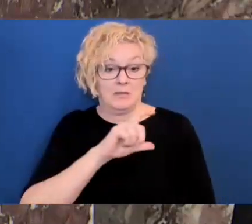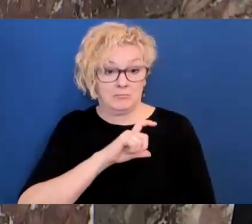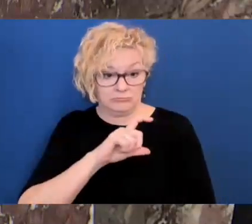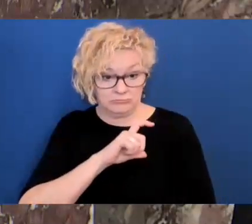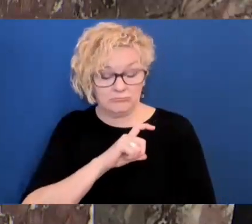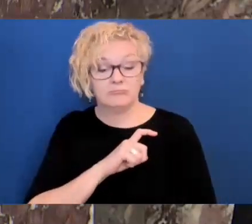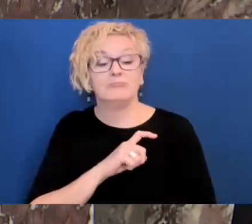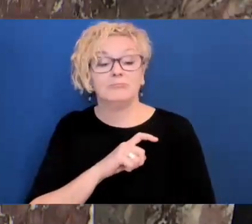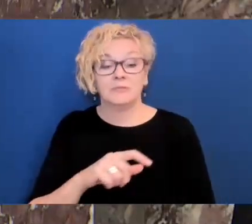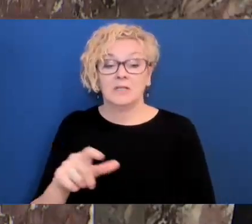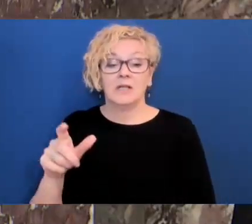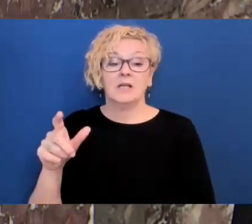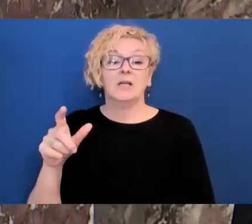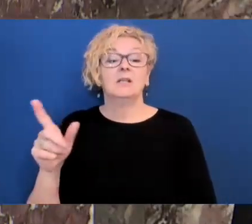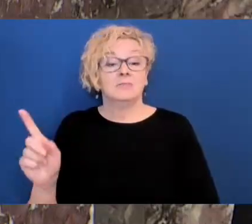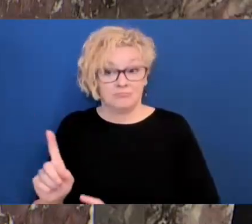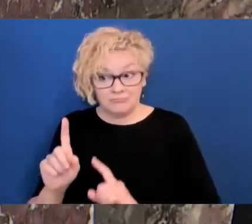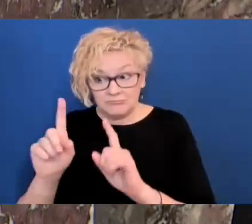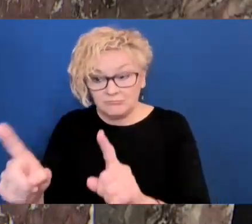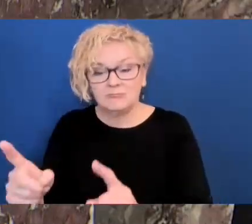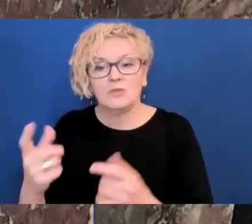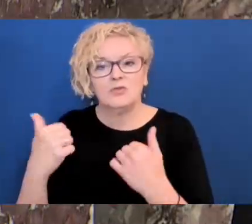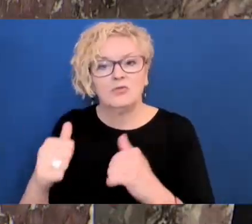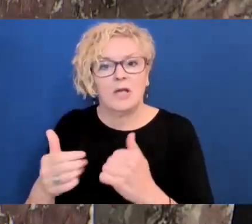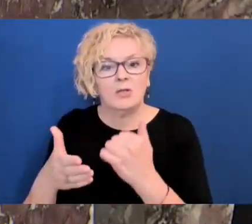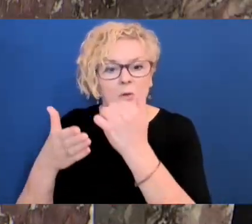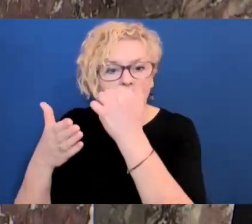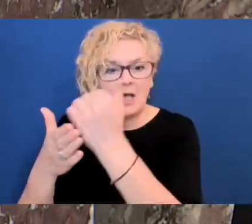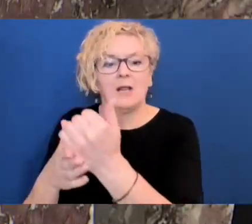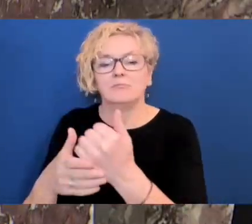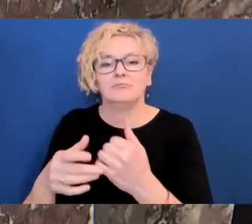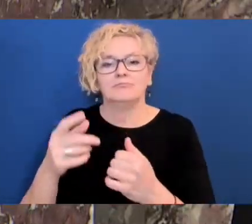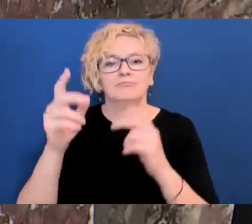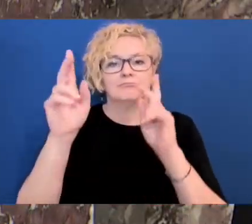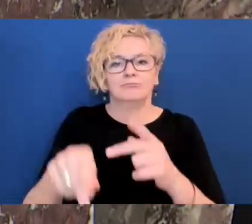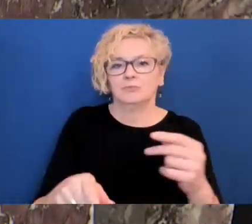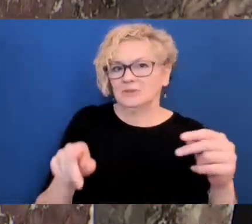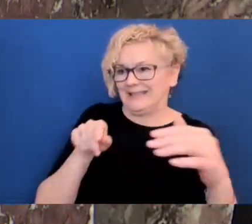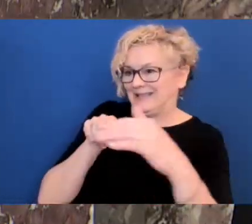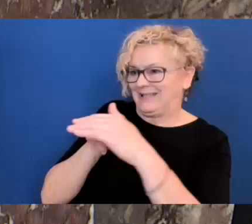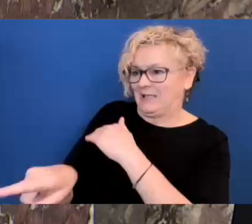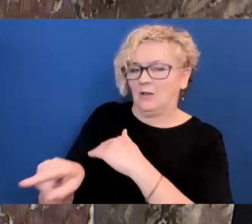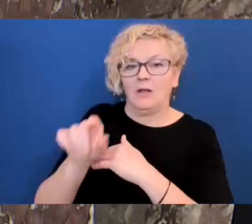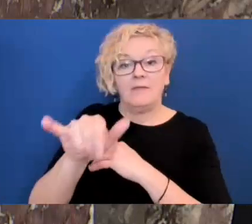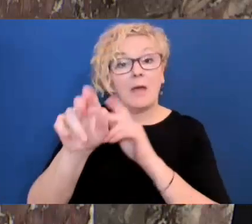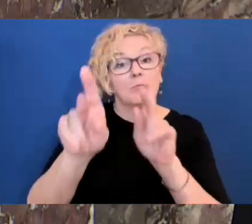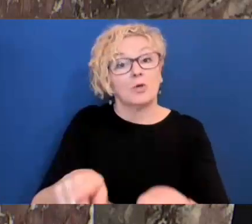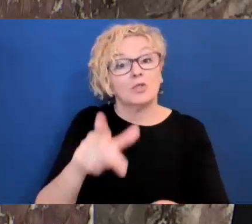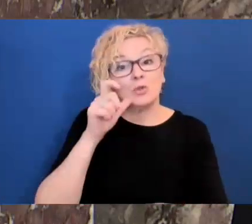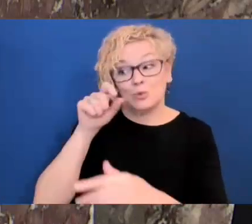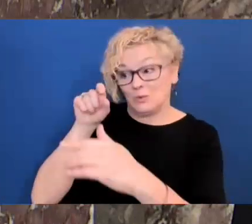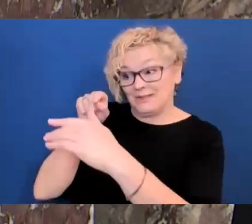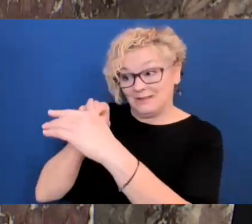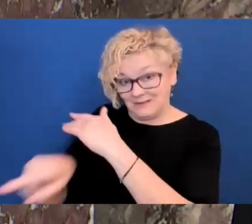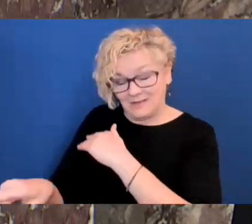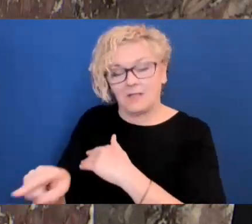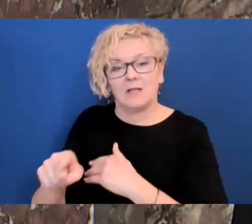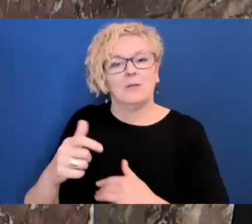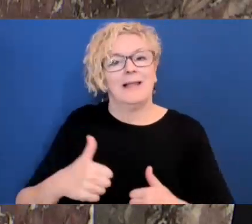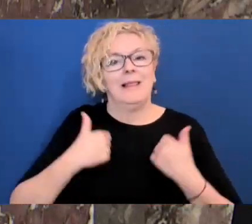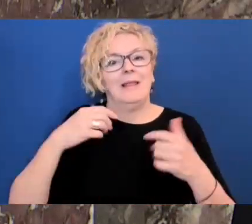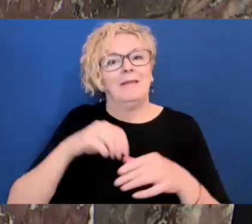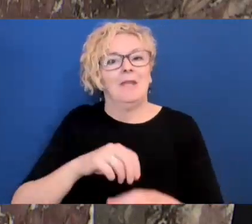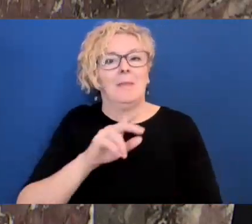accused, who stabbed Constable Yang, had been living in the park for months and was facing assault charges from an incident that occurred